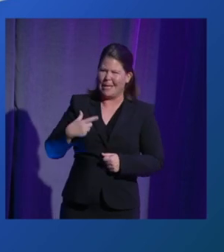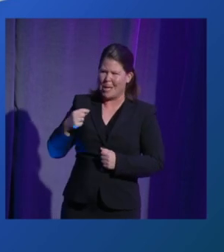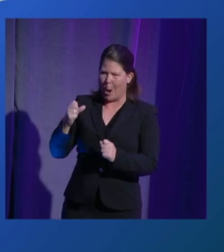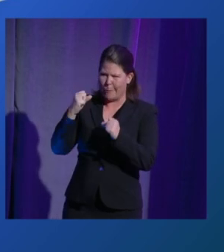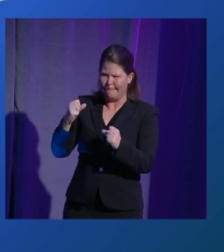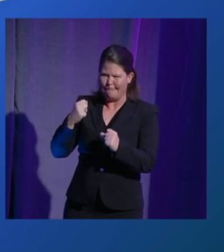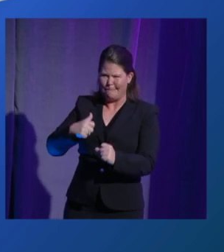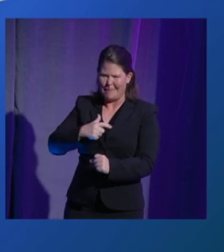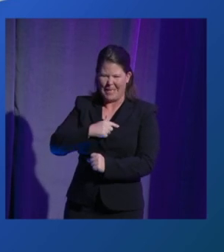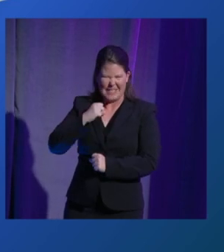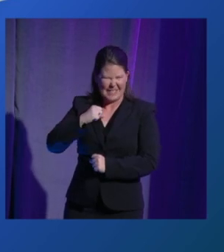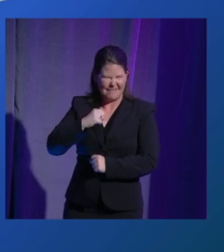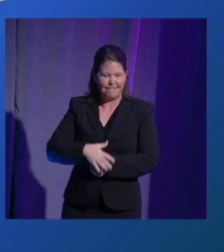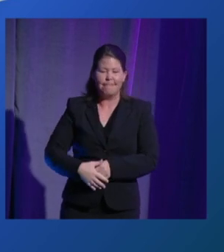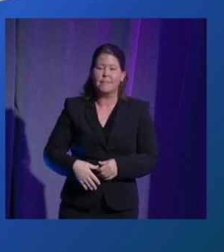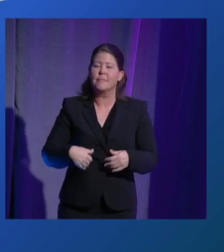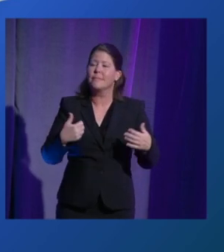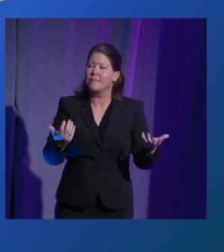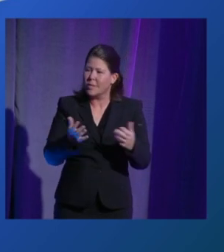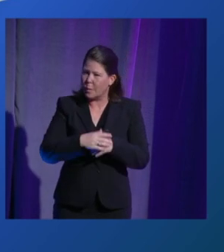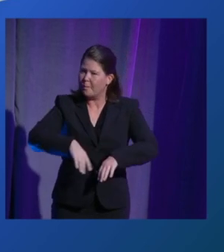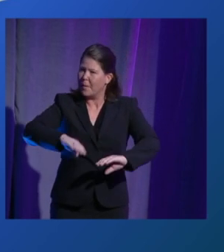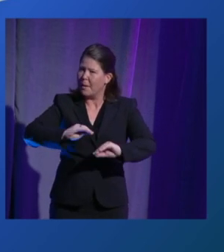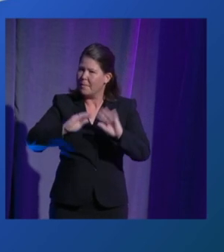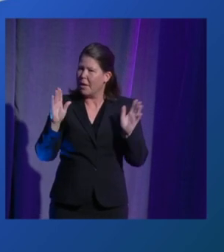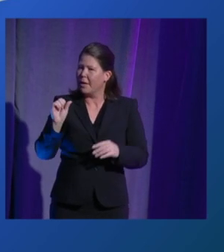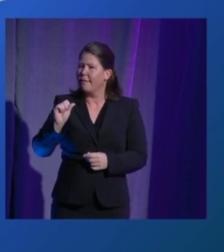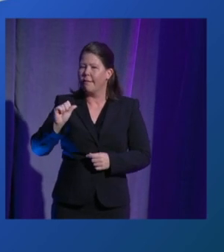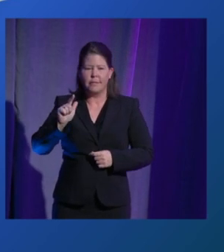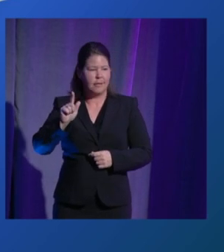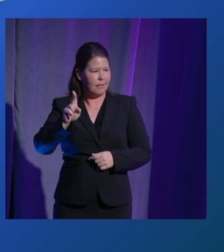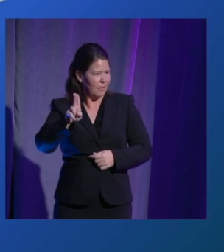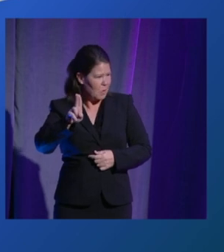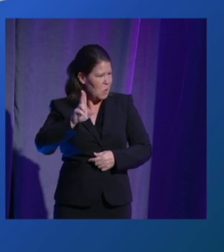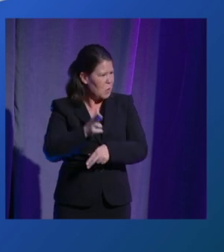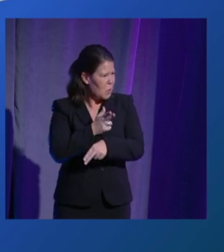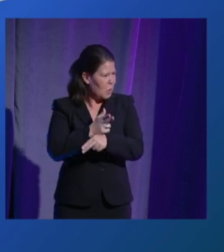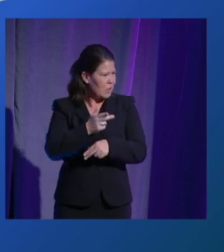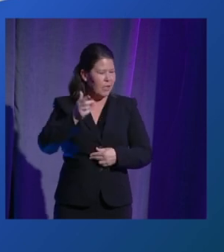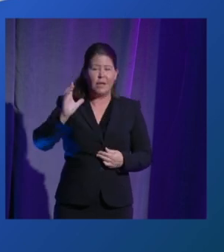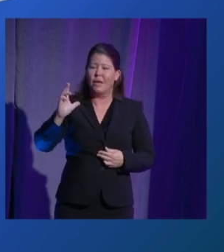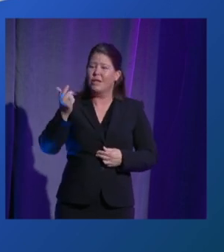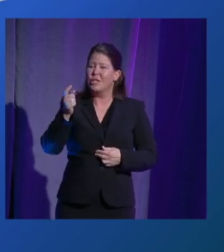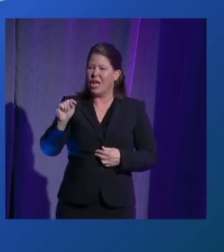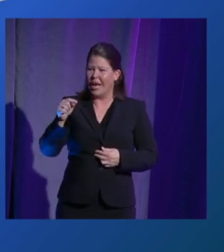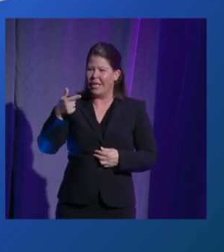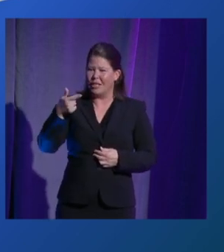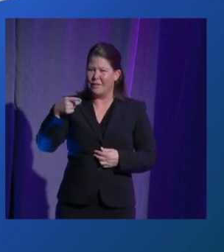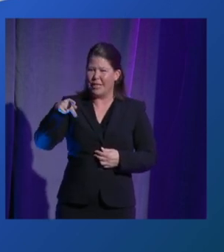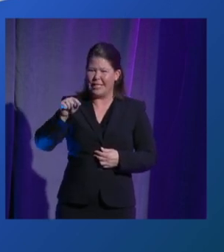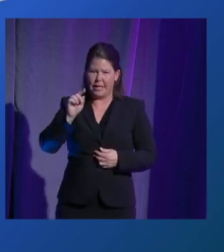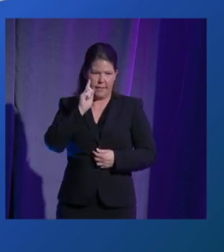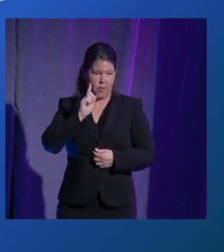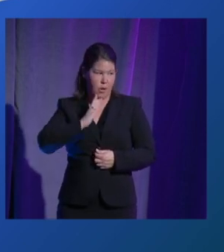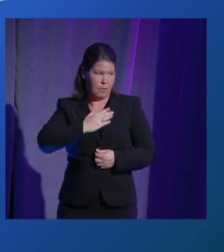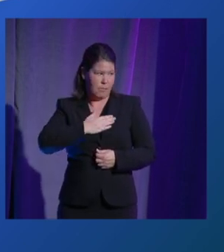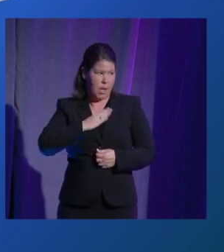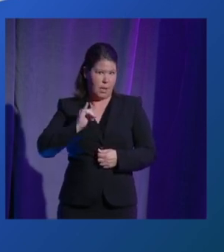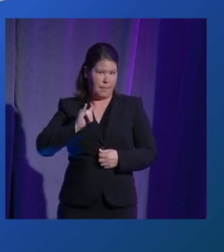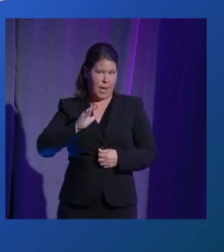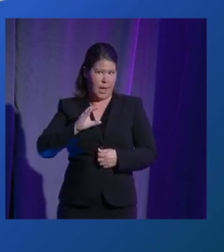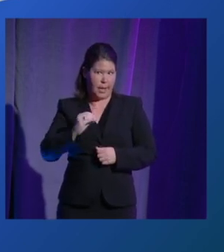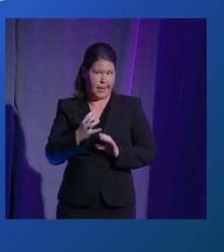noticed was that uh apparently St lless University use chat GPT to uh get my biography which is